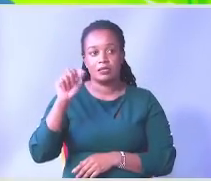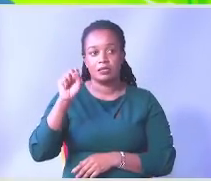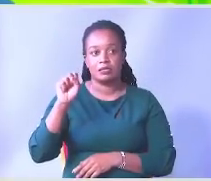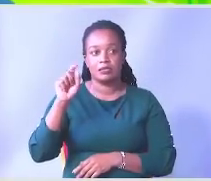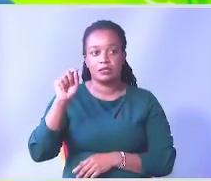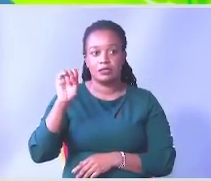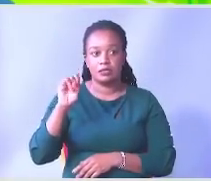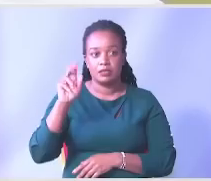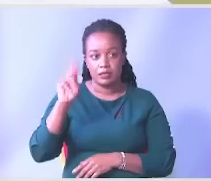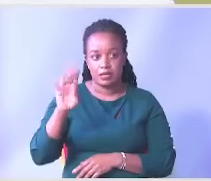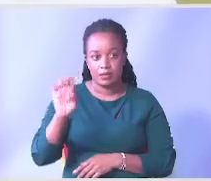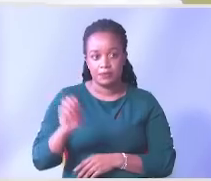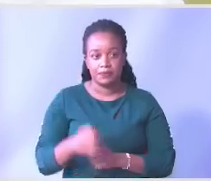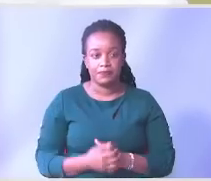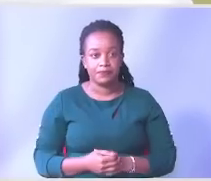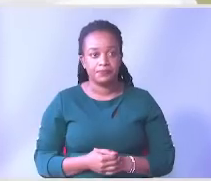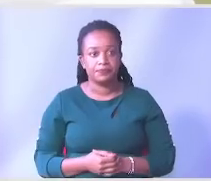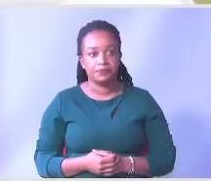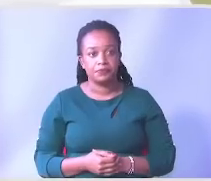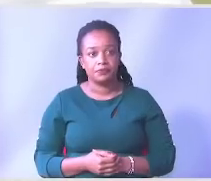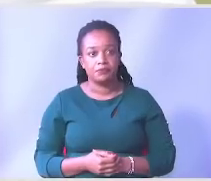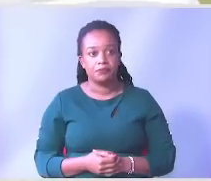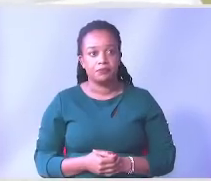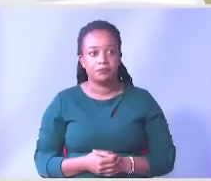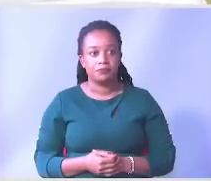Mariam Macharo.